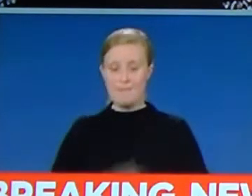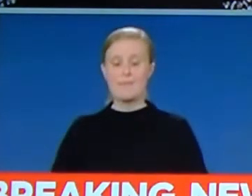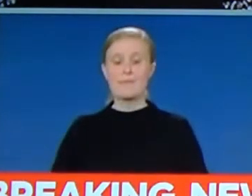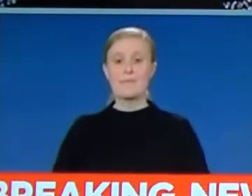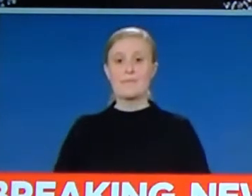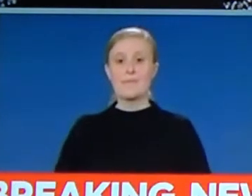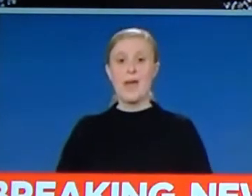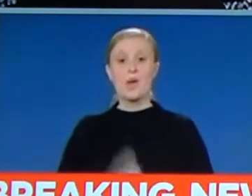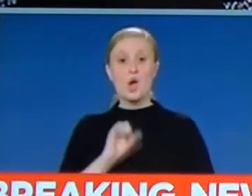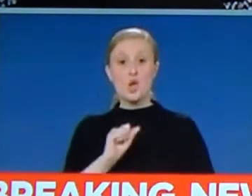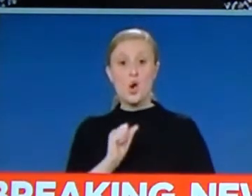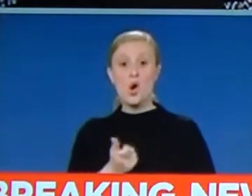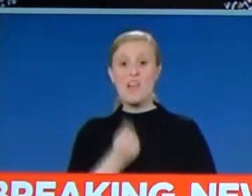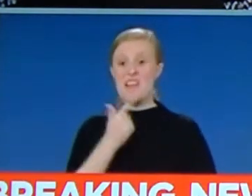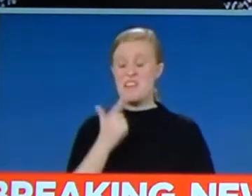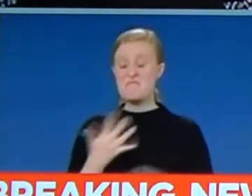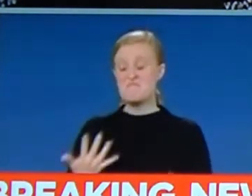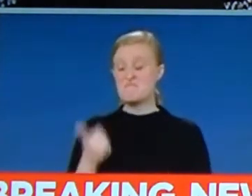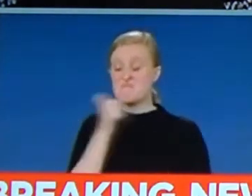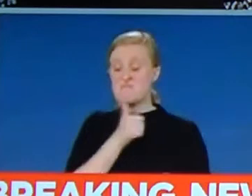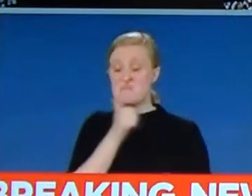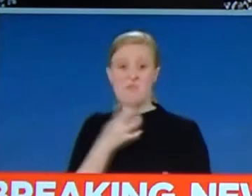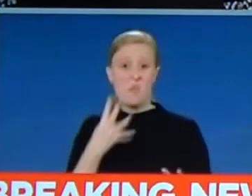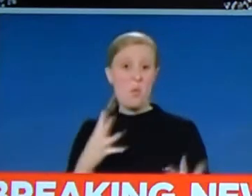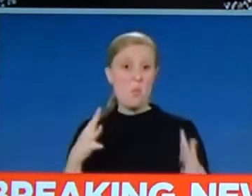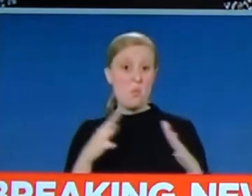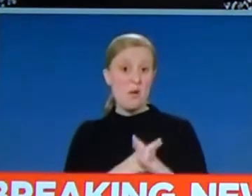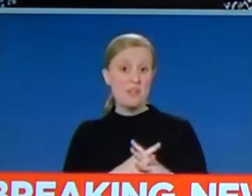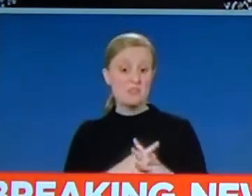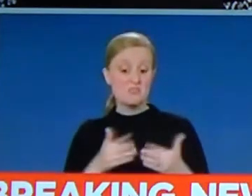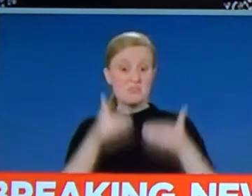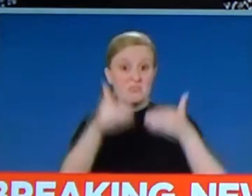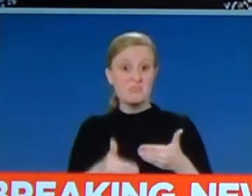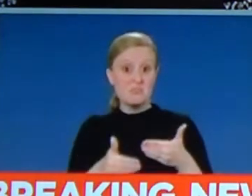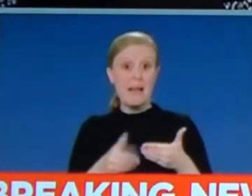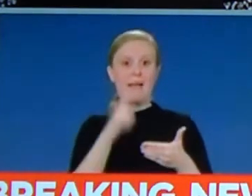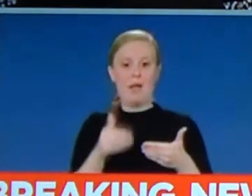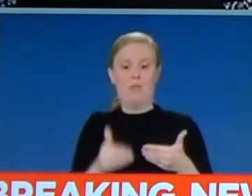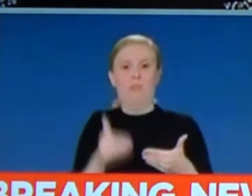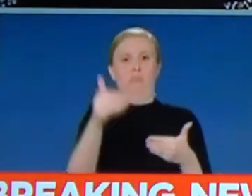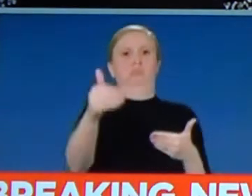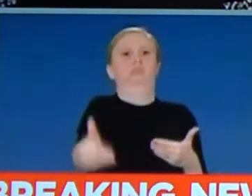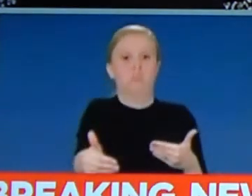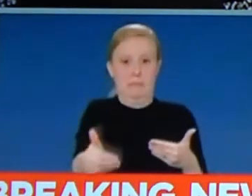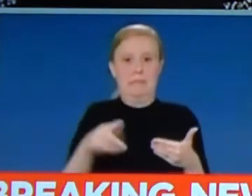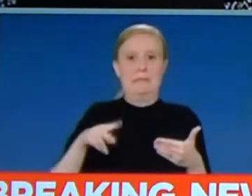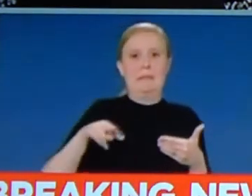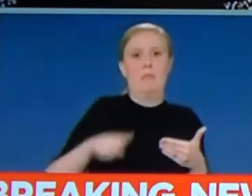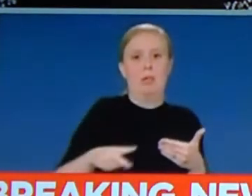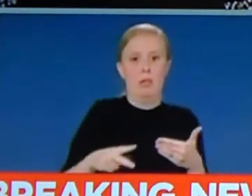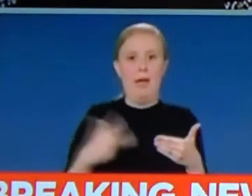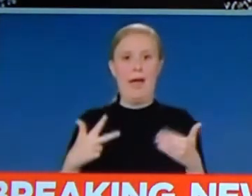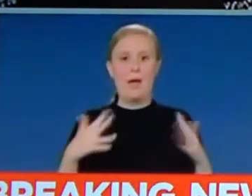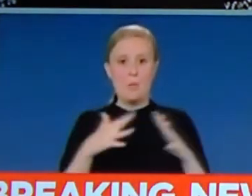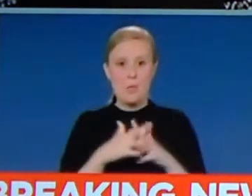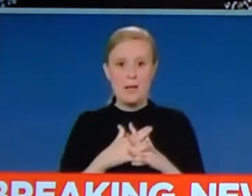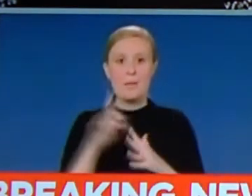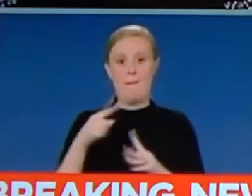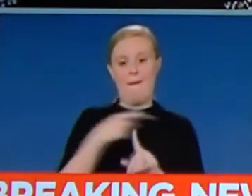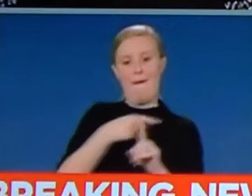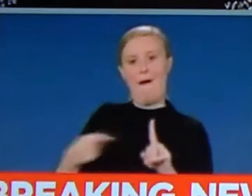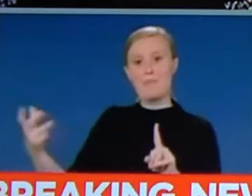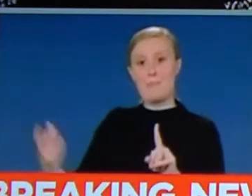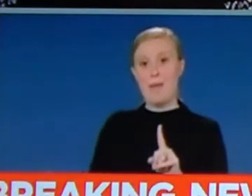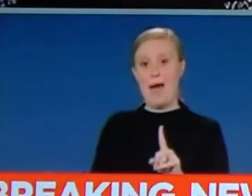of leave at half the pay. Now you can see how those common sense changes would allow the flexibility in a number of businesses,